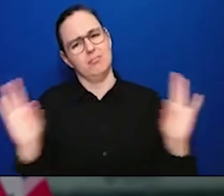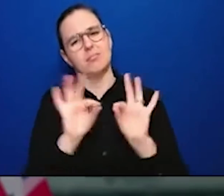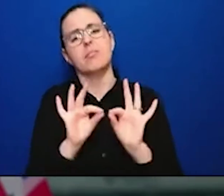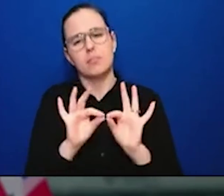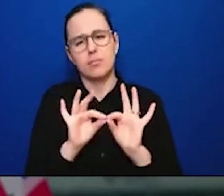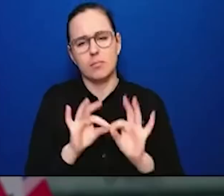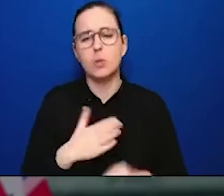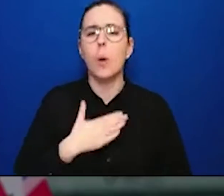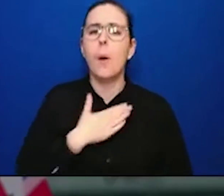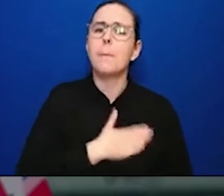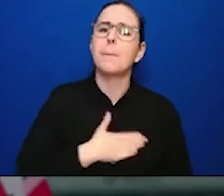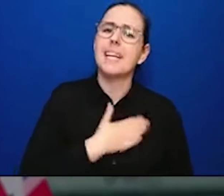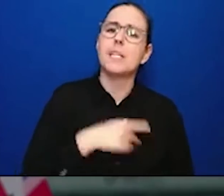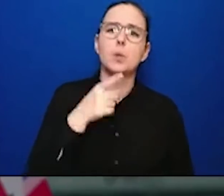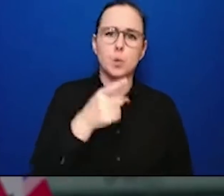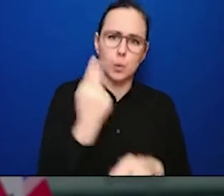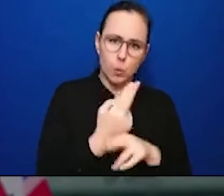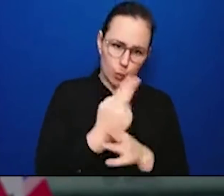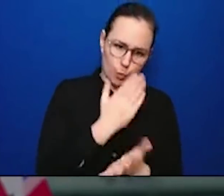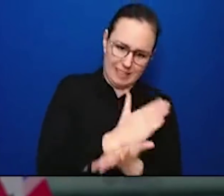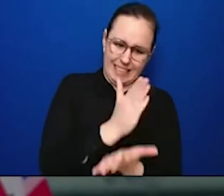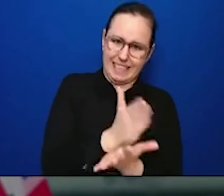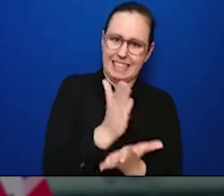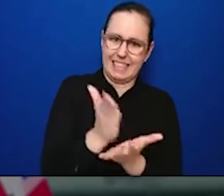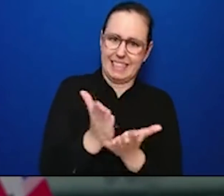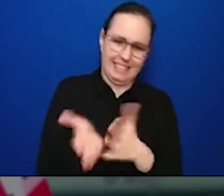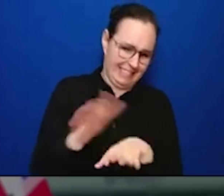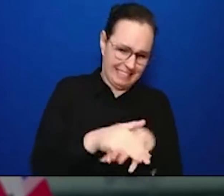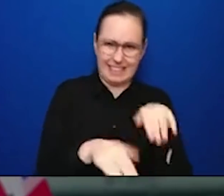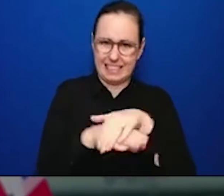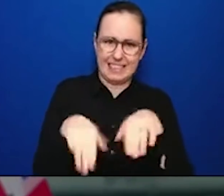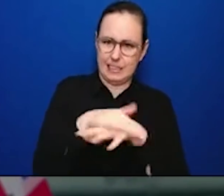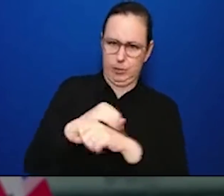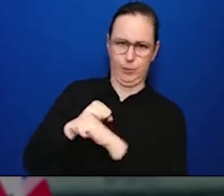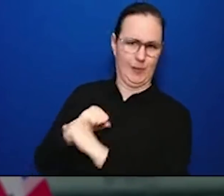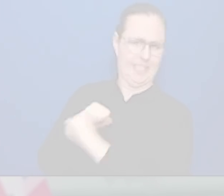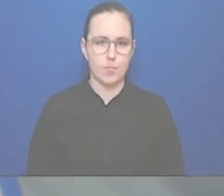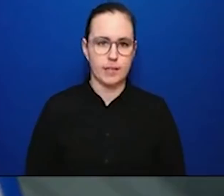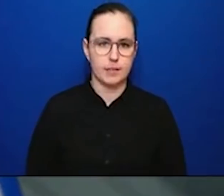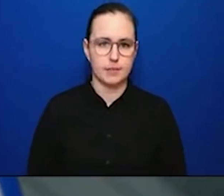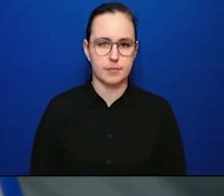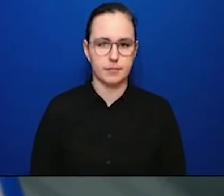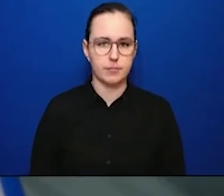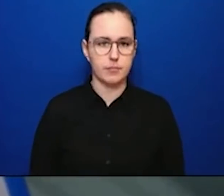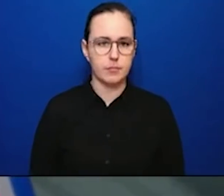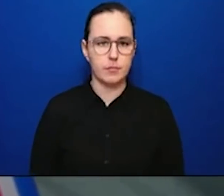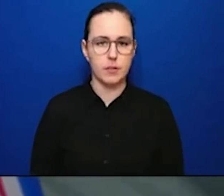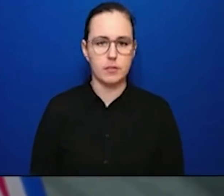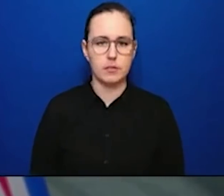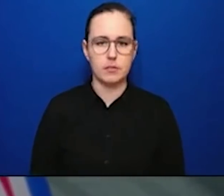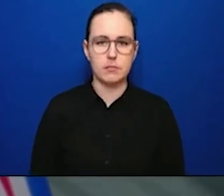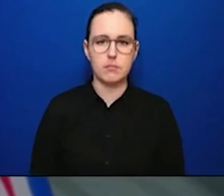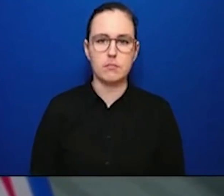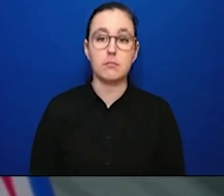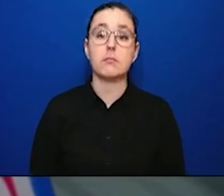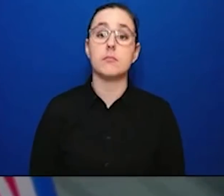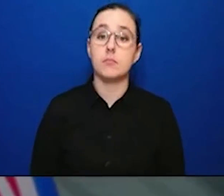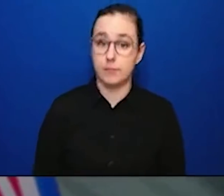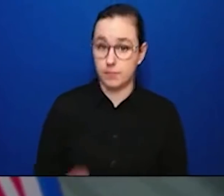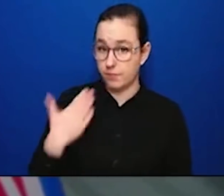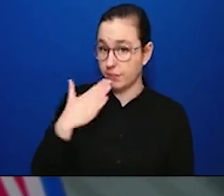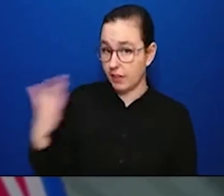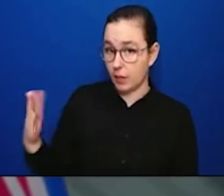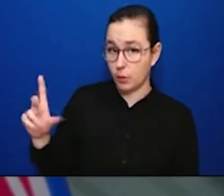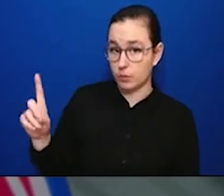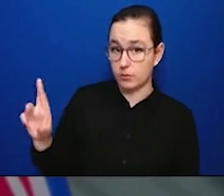around you to do that too as we weather our pandemic storm together. Thank you, Dr. Henry. And I